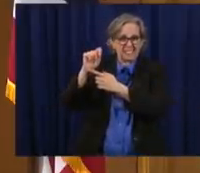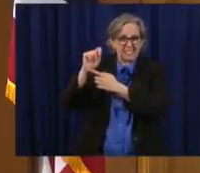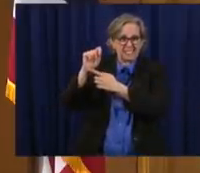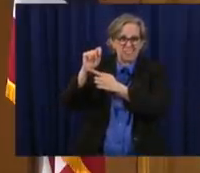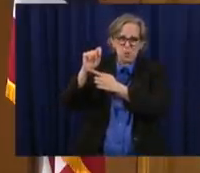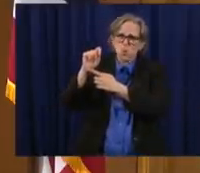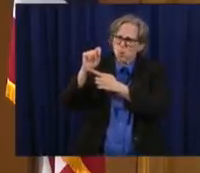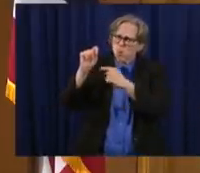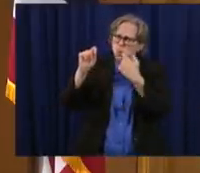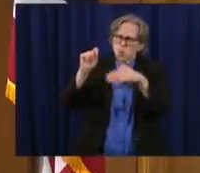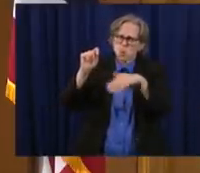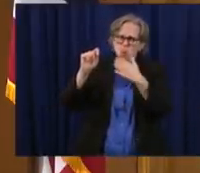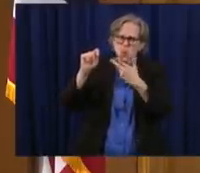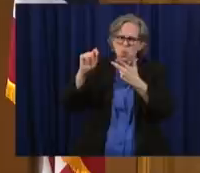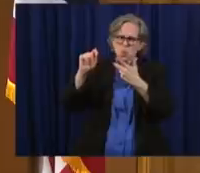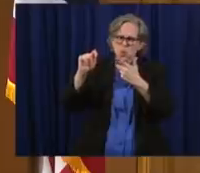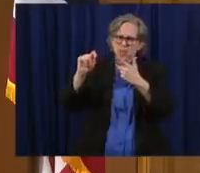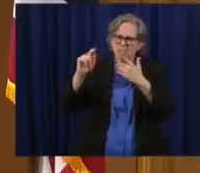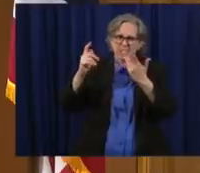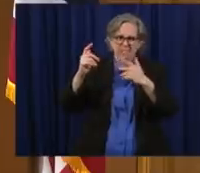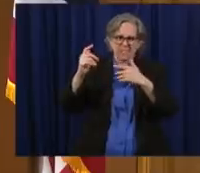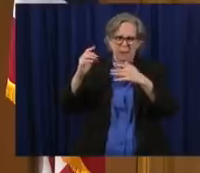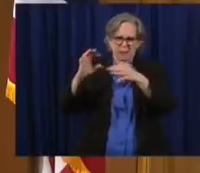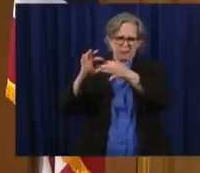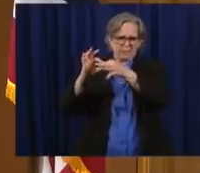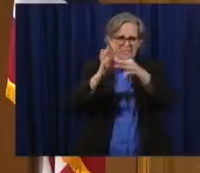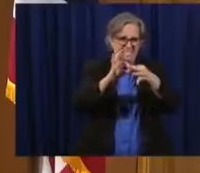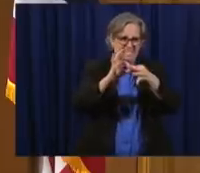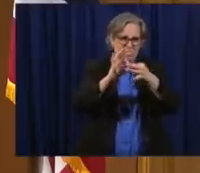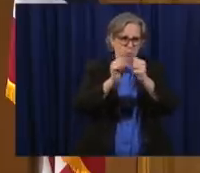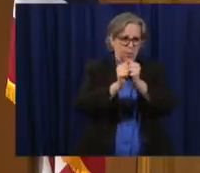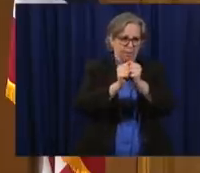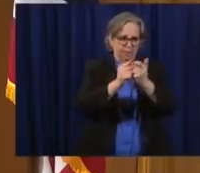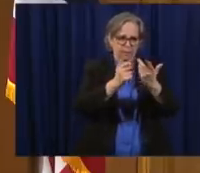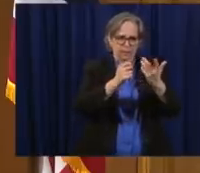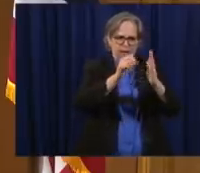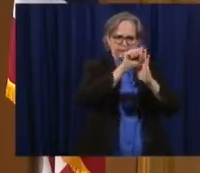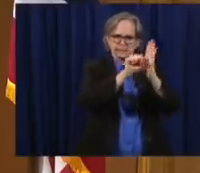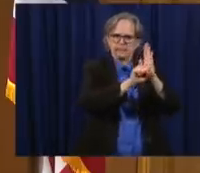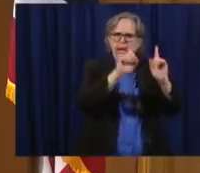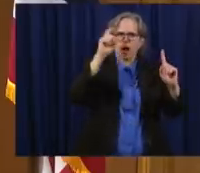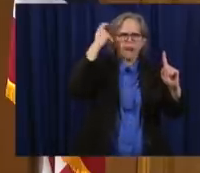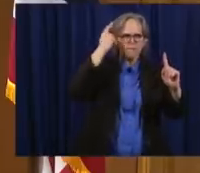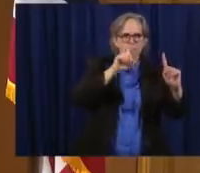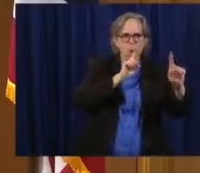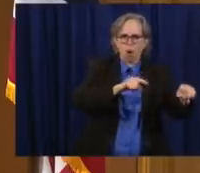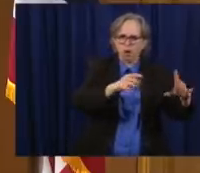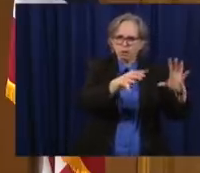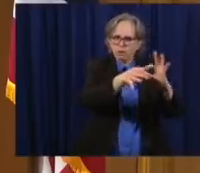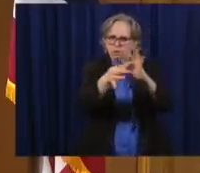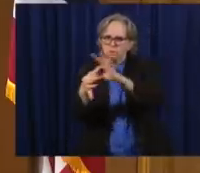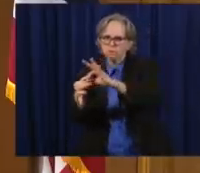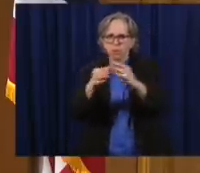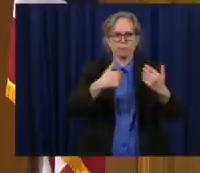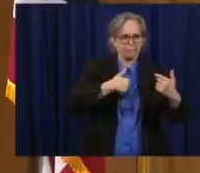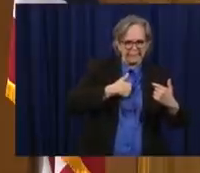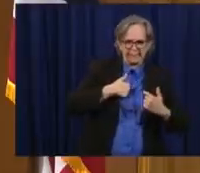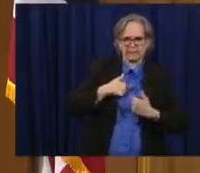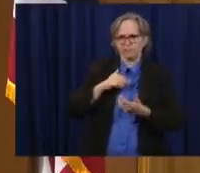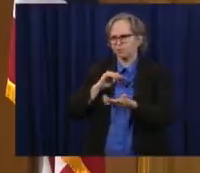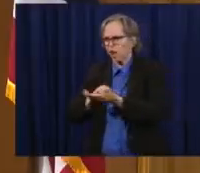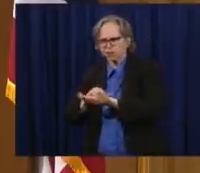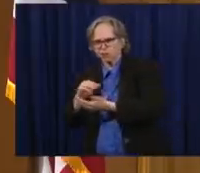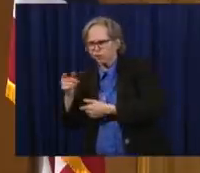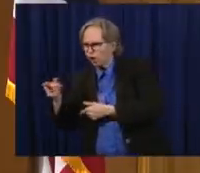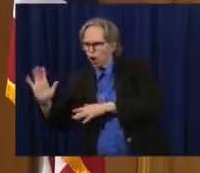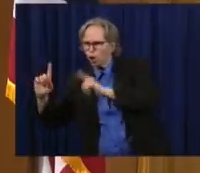so than any orders that state government or that I might put out or Dr. Acton might put out. What do I mean